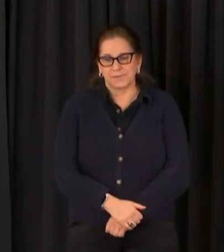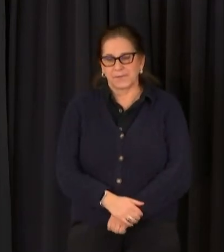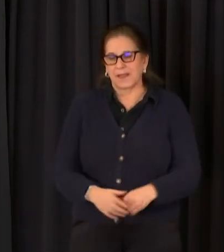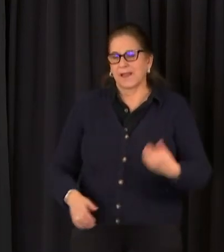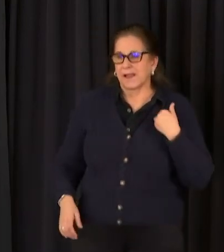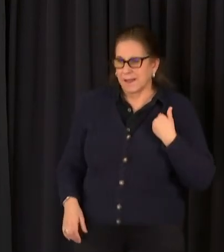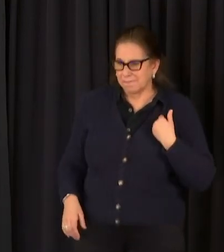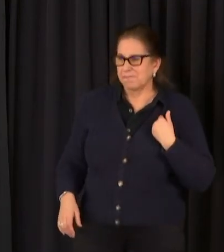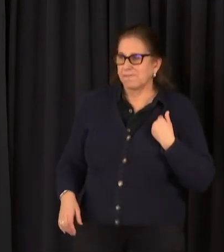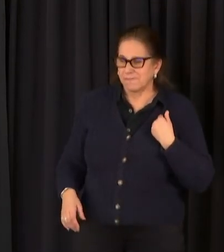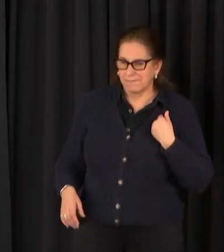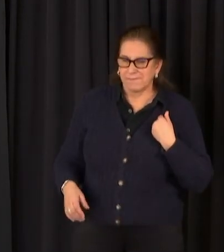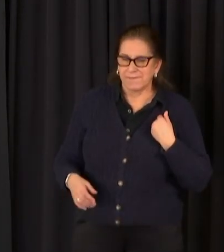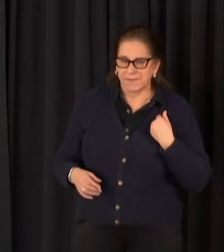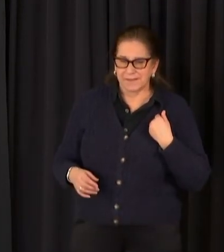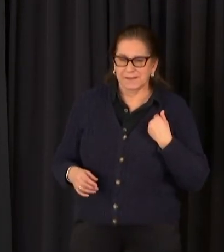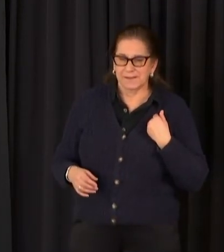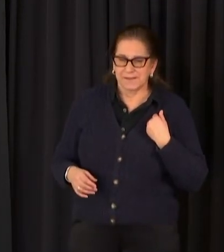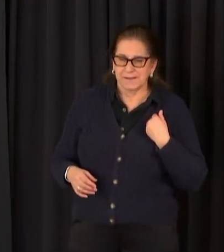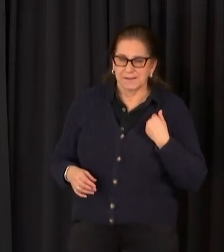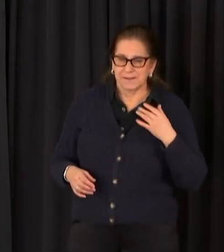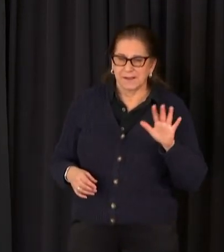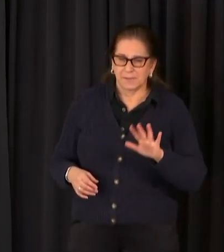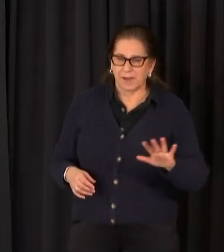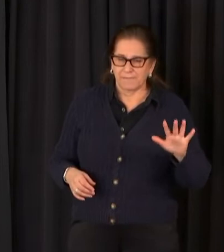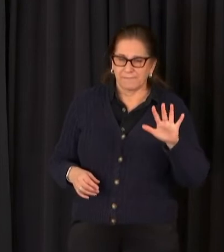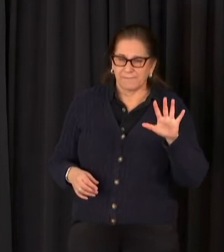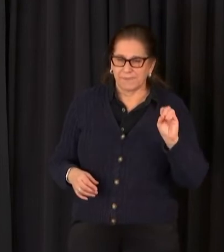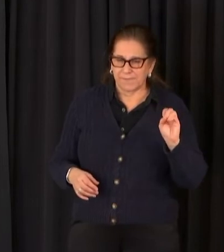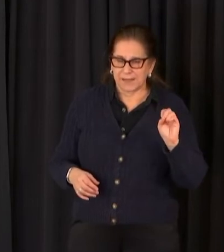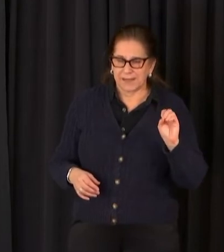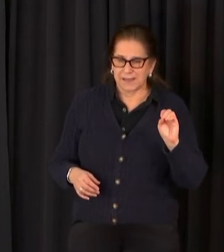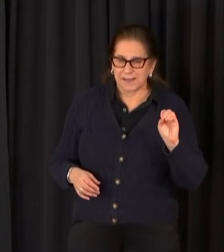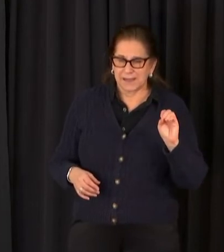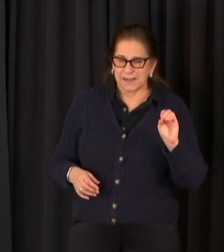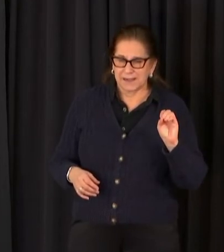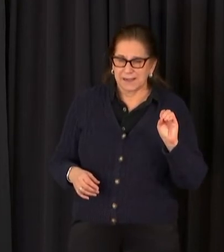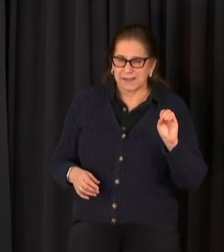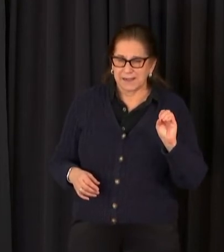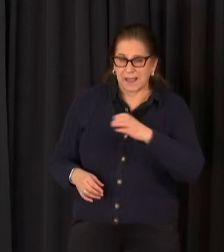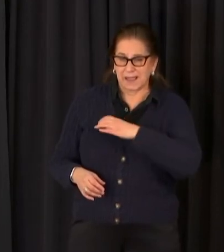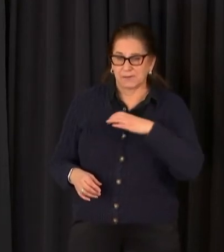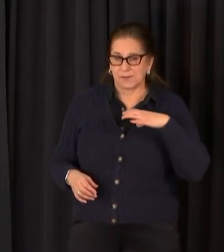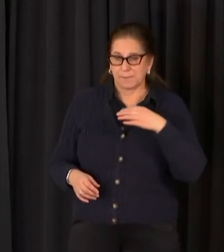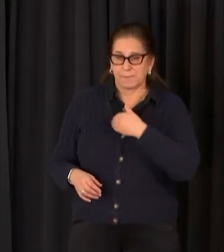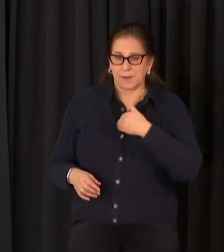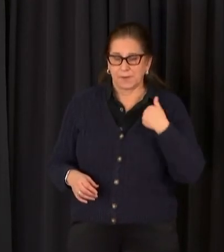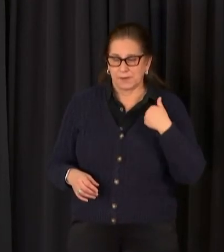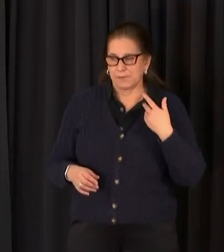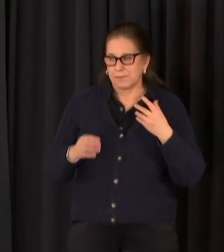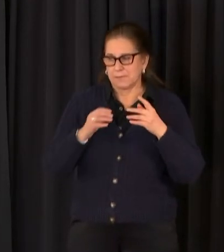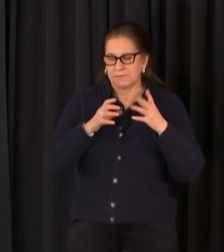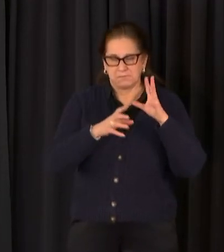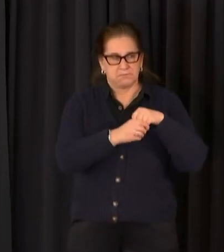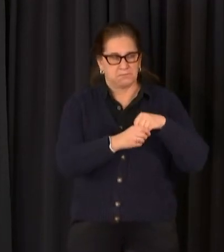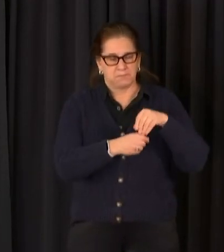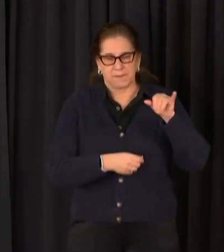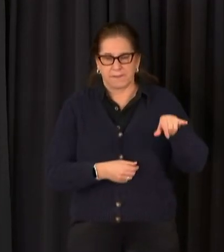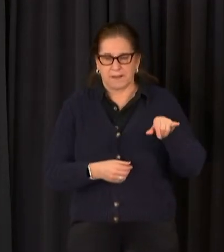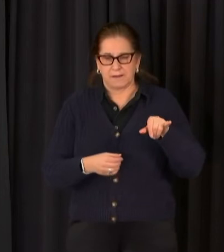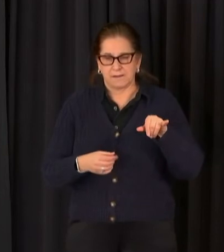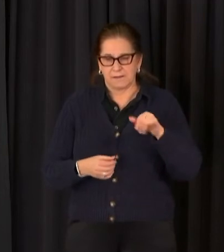I know, of about 50. And I think the council members are above that, so it's